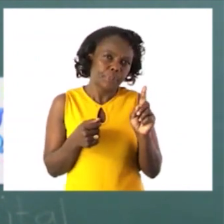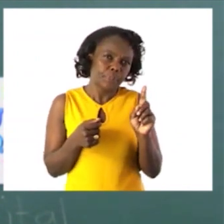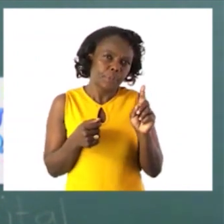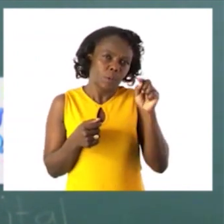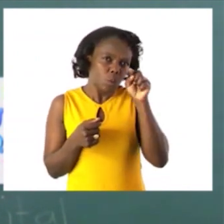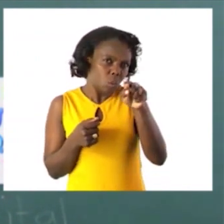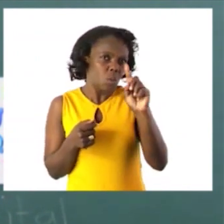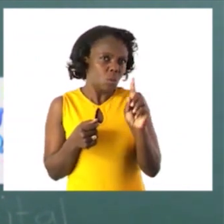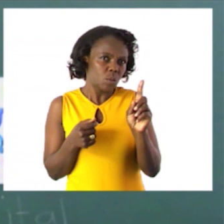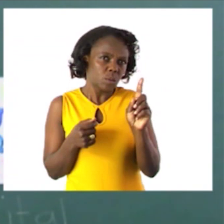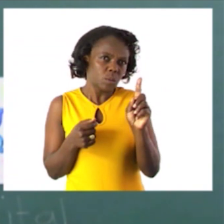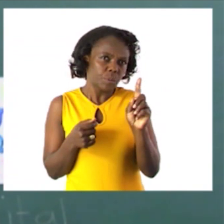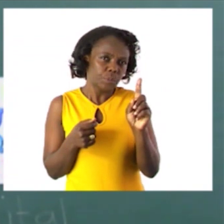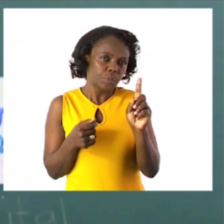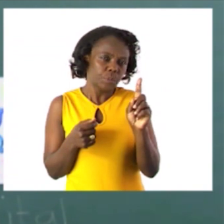what?